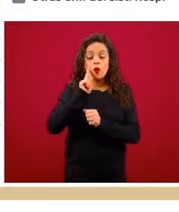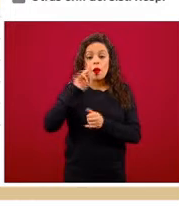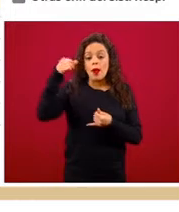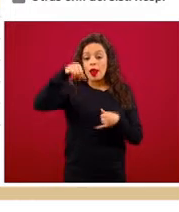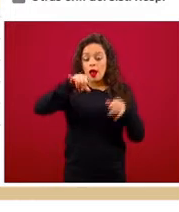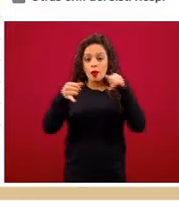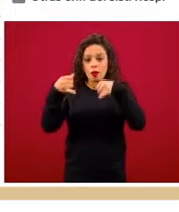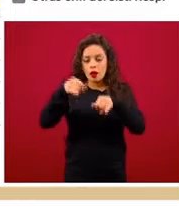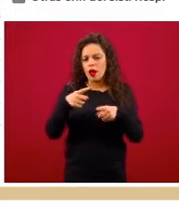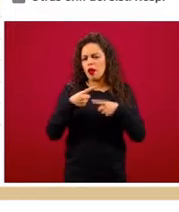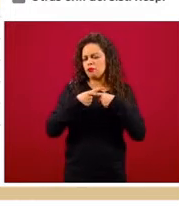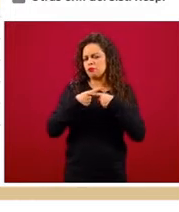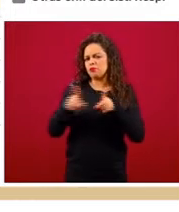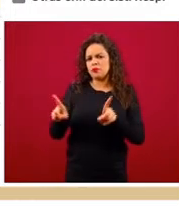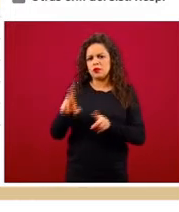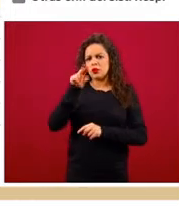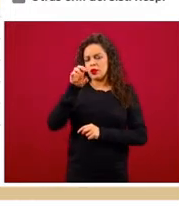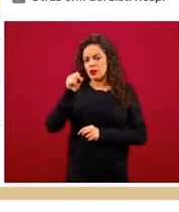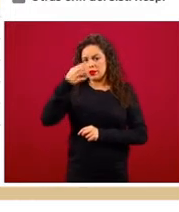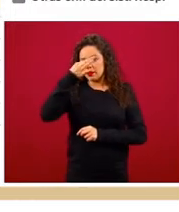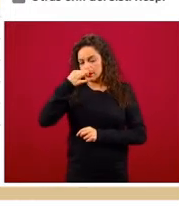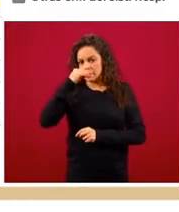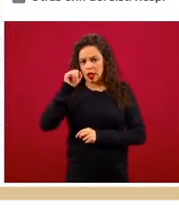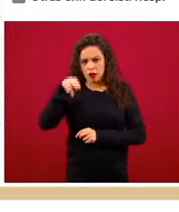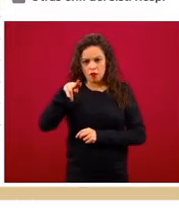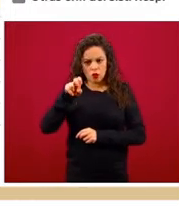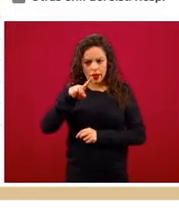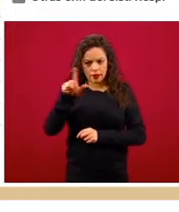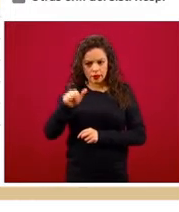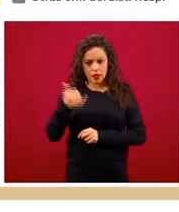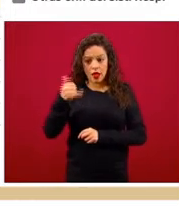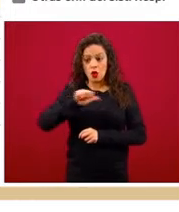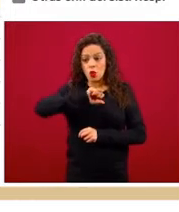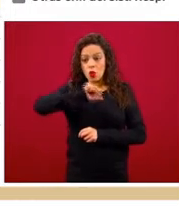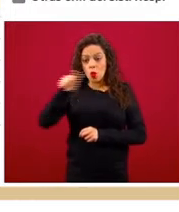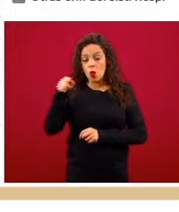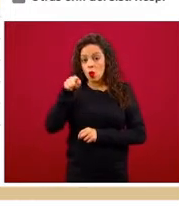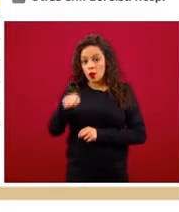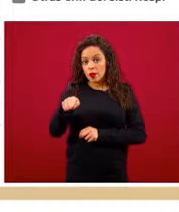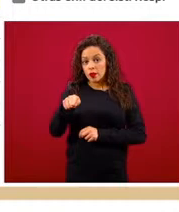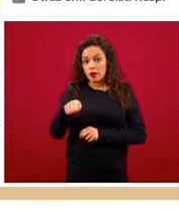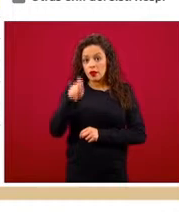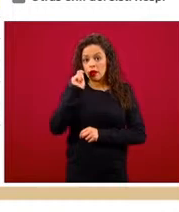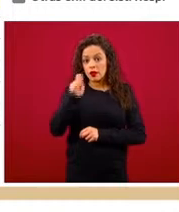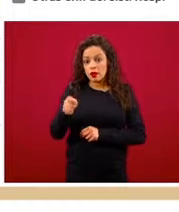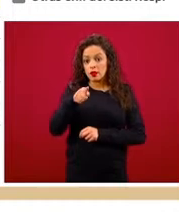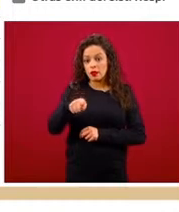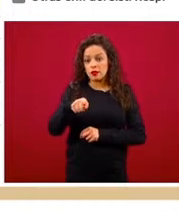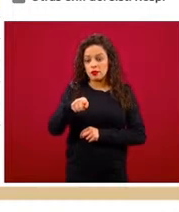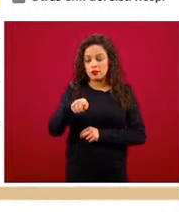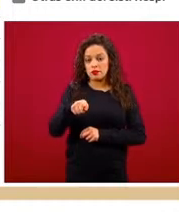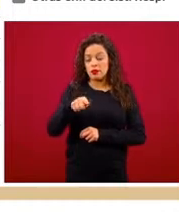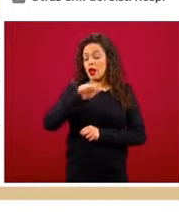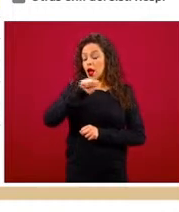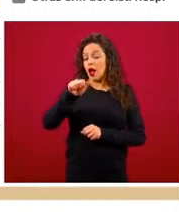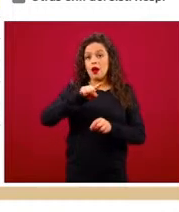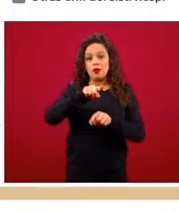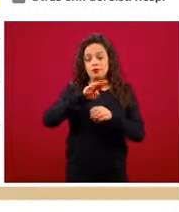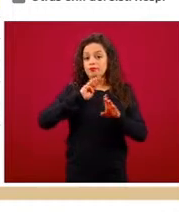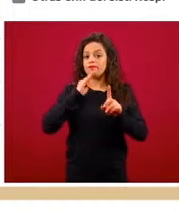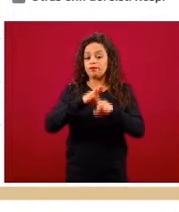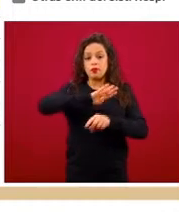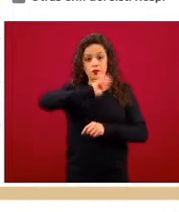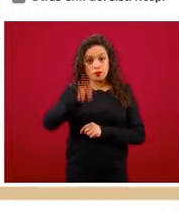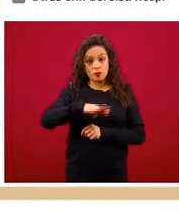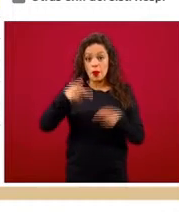of the respiratory system. All of this is more fatal. These are mortality rates. This is all fatal. These are all numbers from people who have